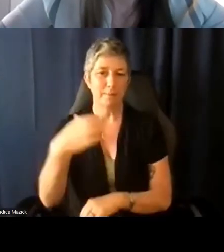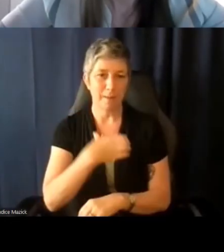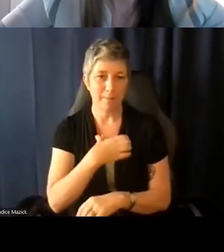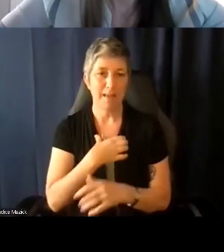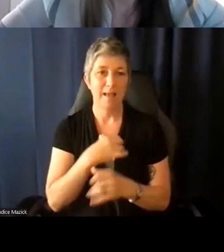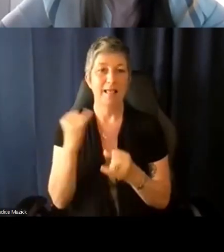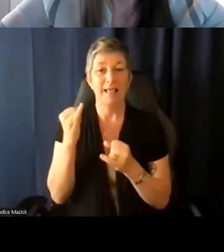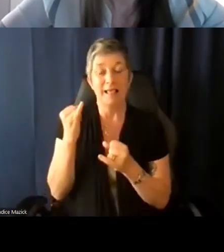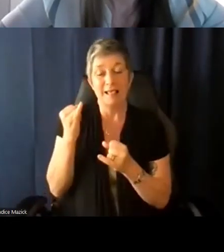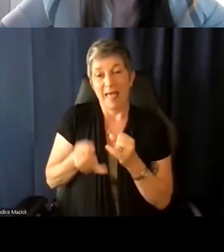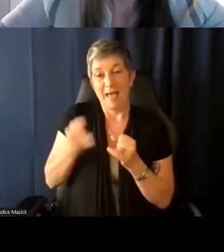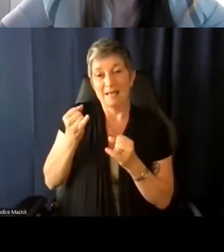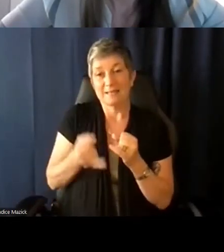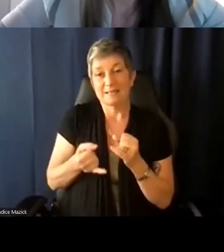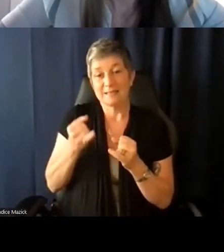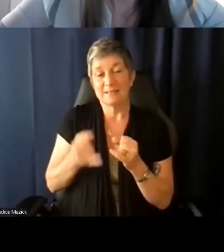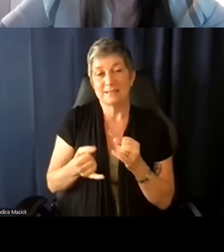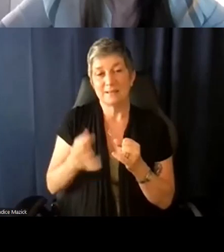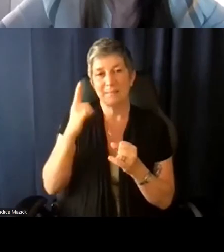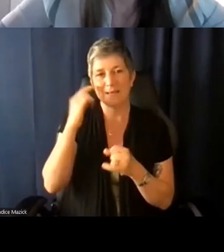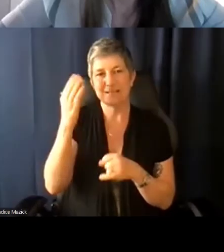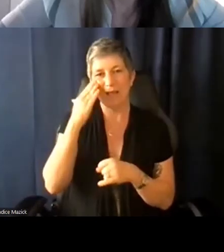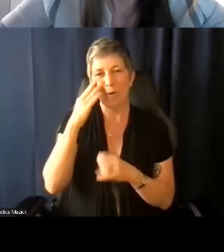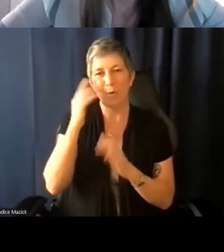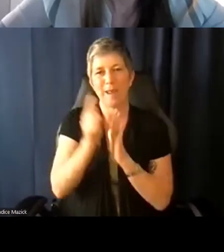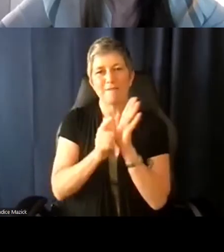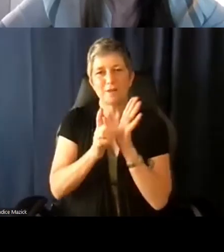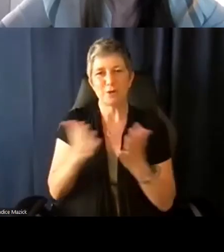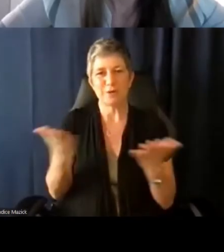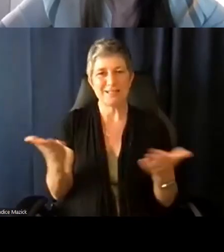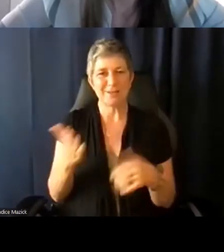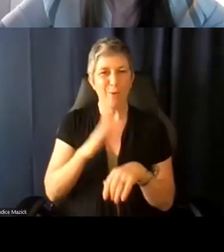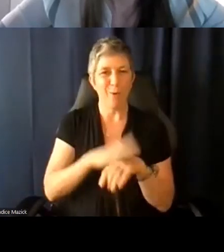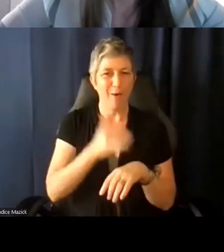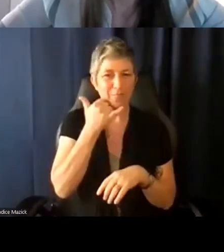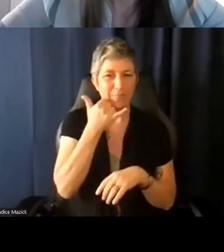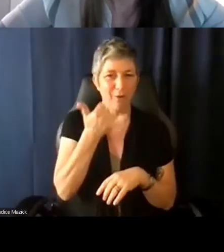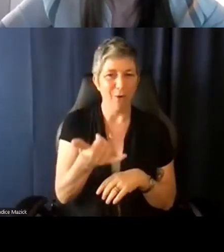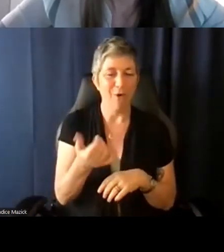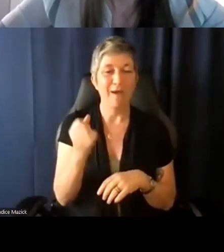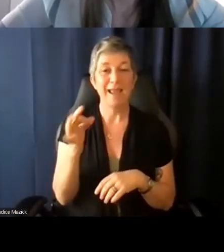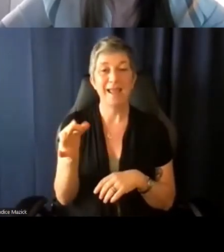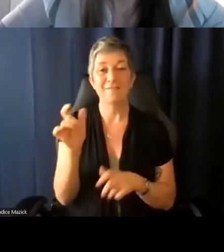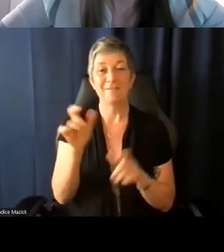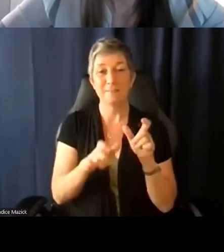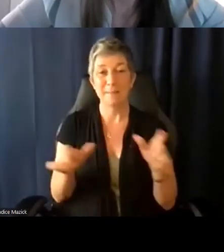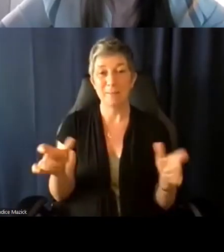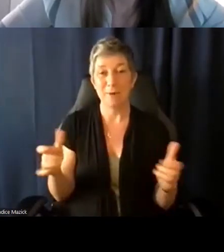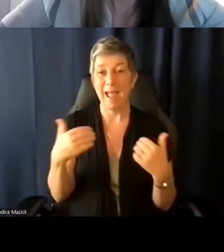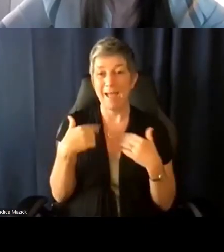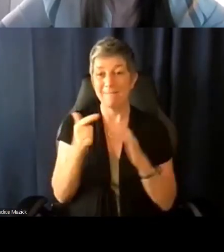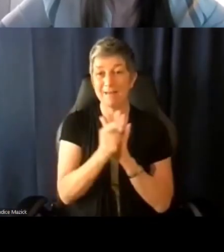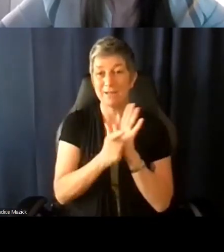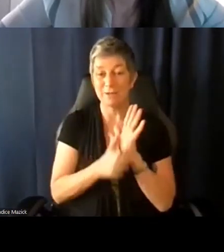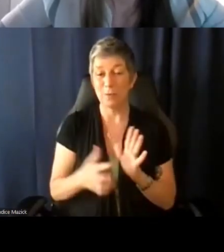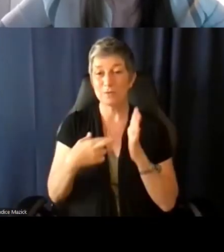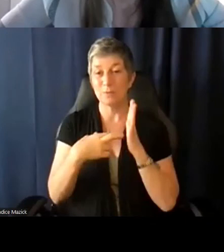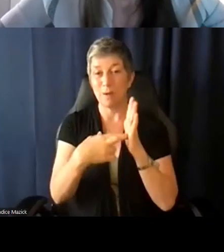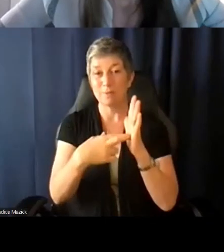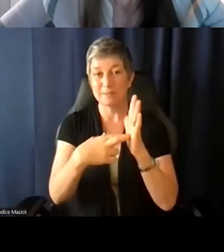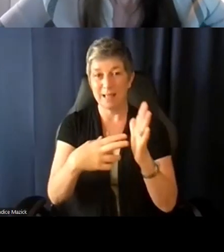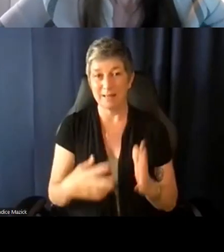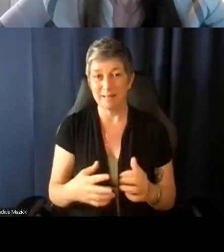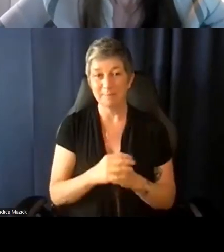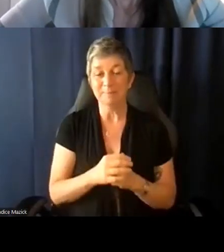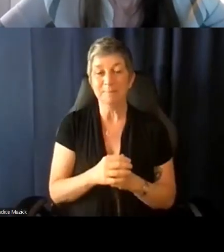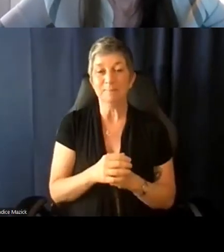but not least, since I know we have attorneys on the call, if people are have an attorney who is representing them,